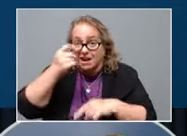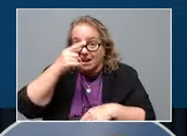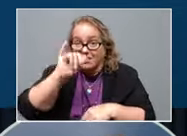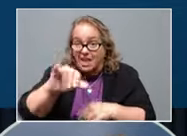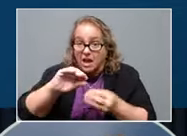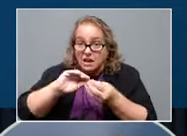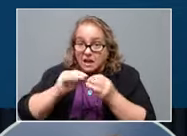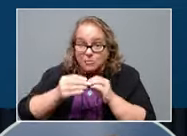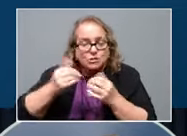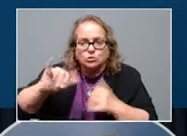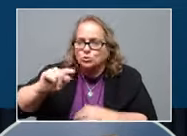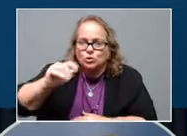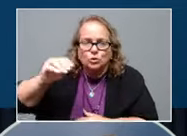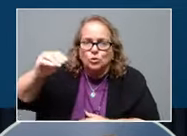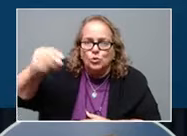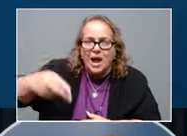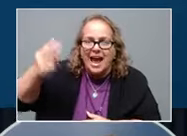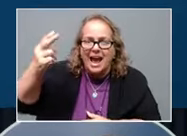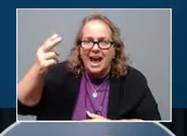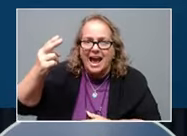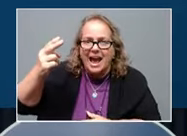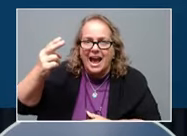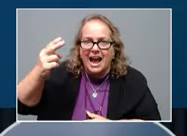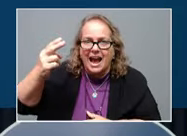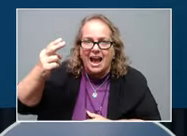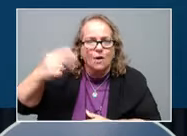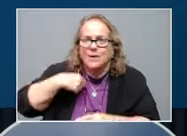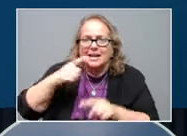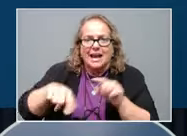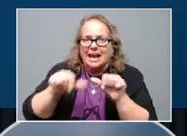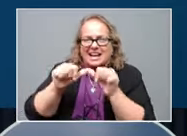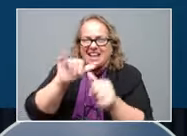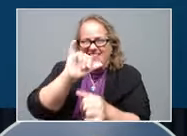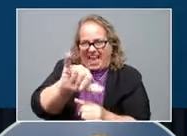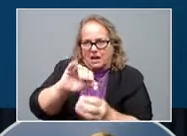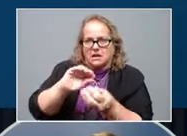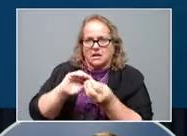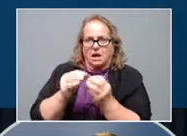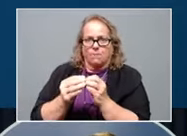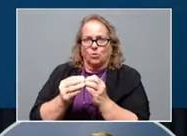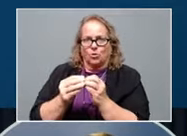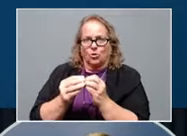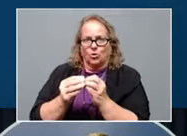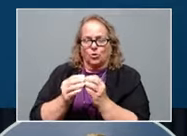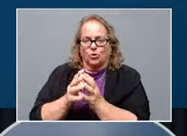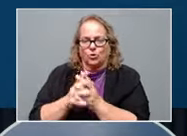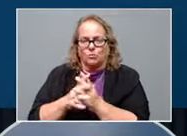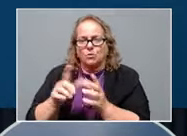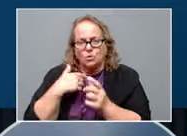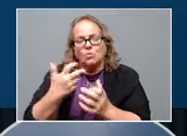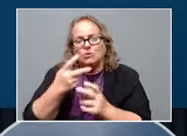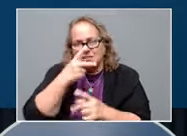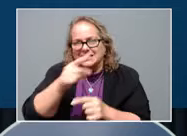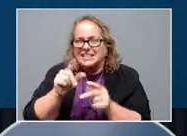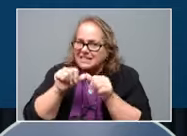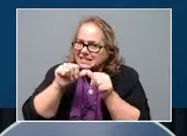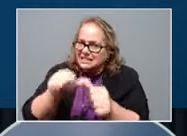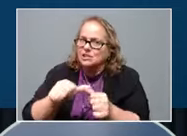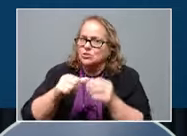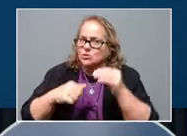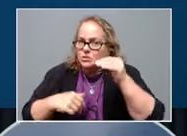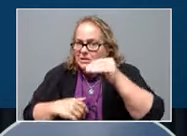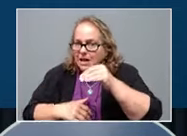that we currently have for us to sustain here in the Commonwealth. But we want to see that to continue to go